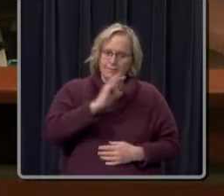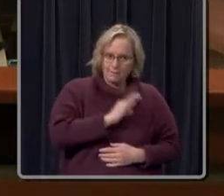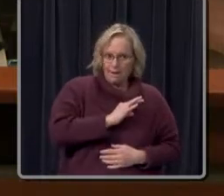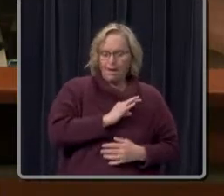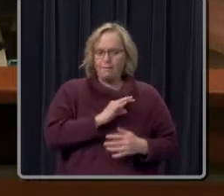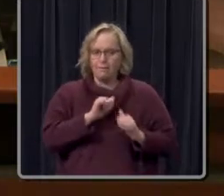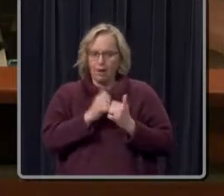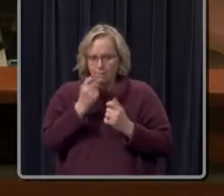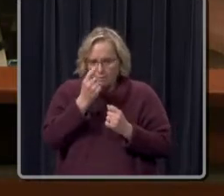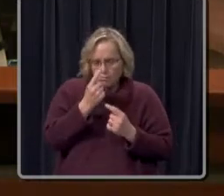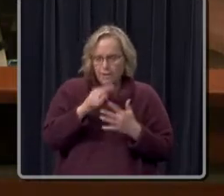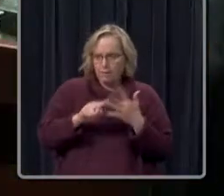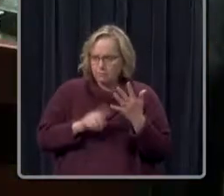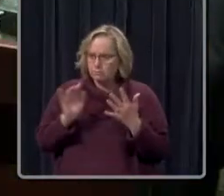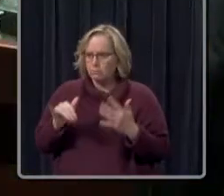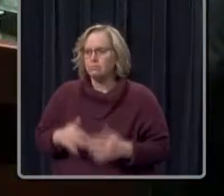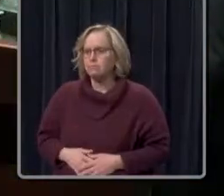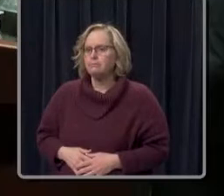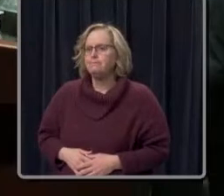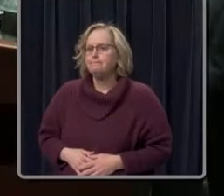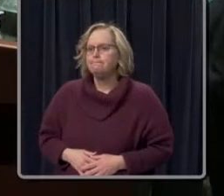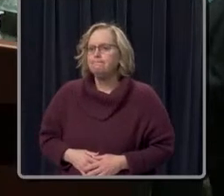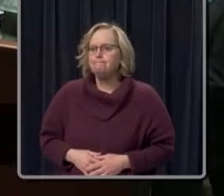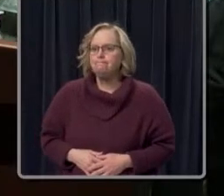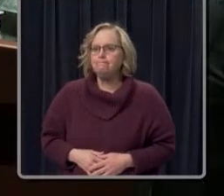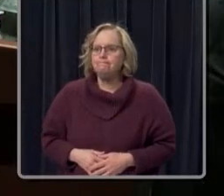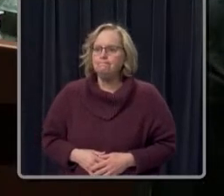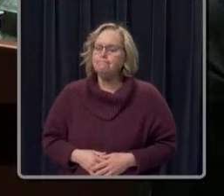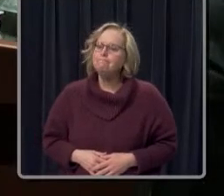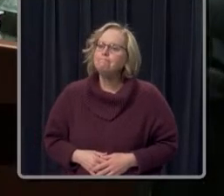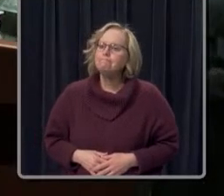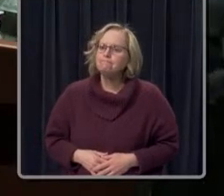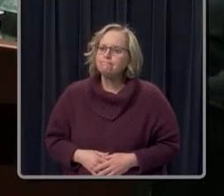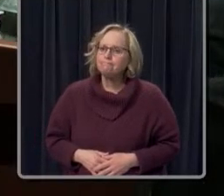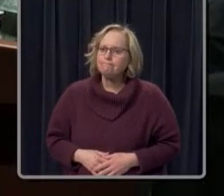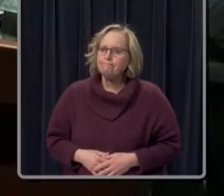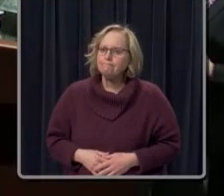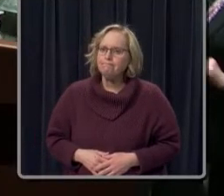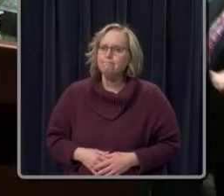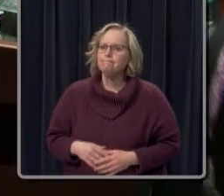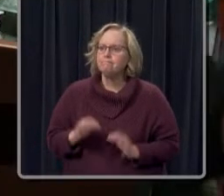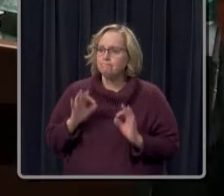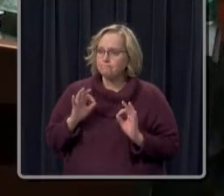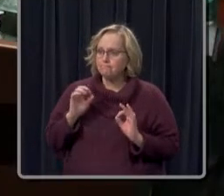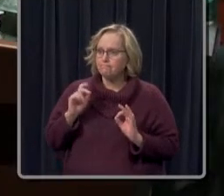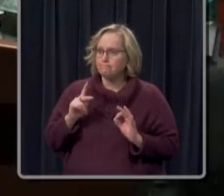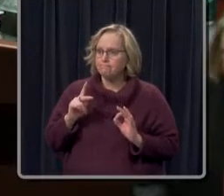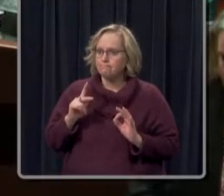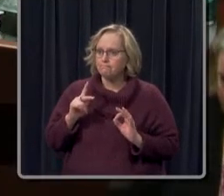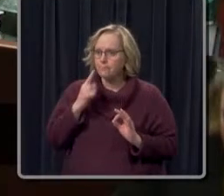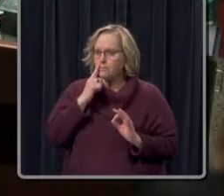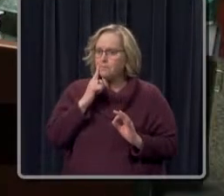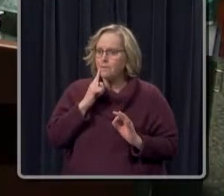space. So. Appreciate it. You bet. Dr. Shannon. Others?